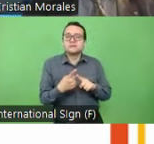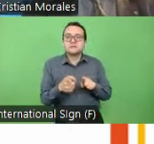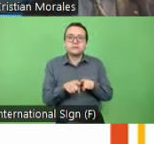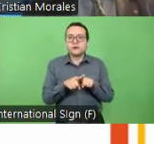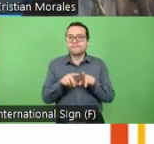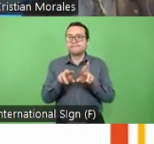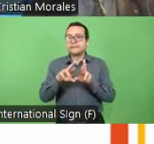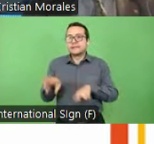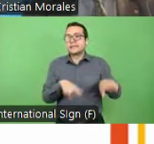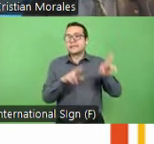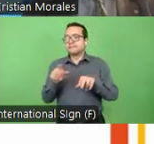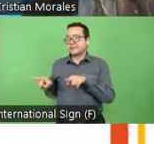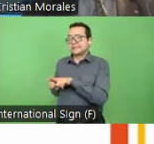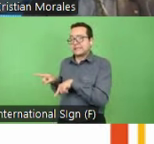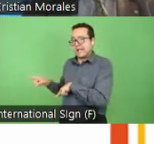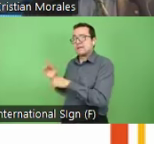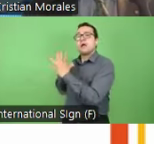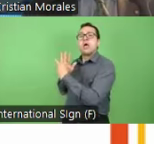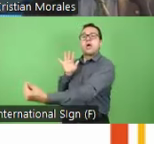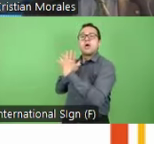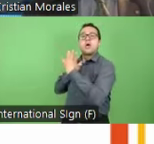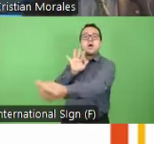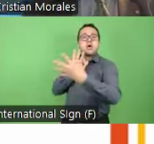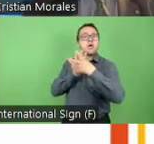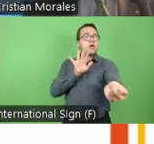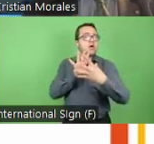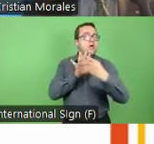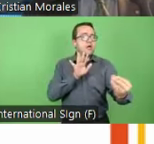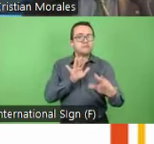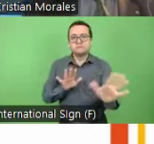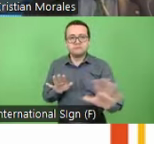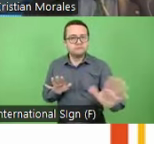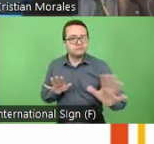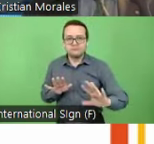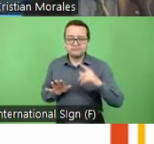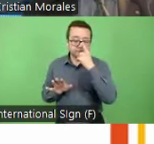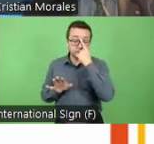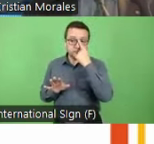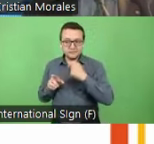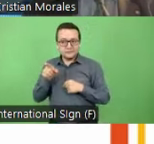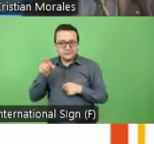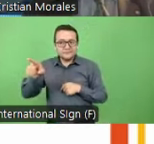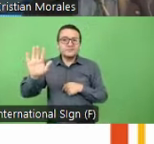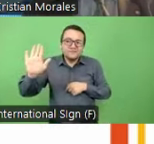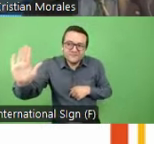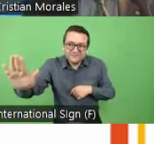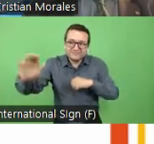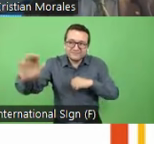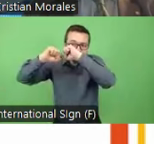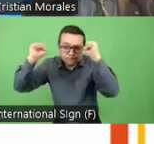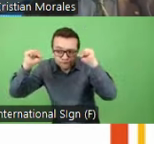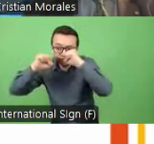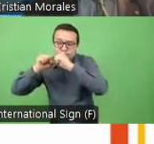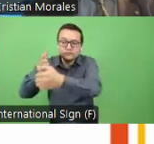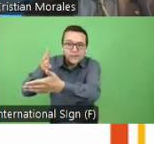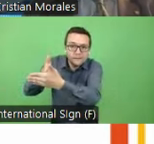partir sobre el análisis starting on particular the que analysis, tienen specific analysis, las barreras al acceso, la protección the barriers to financiera